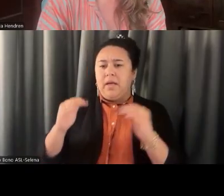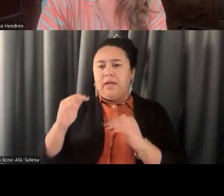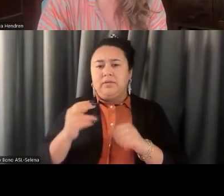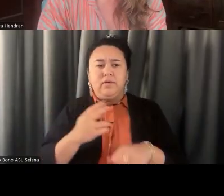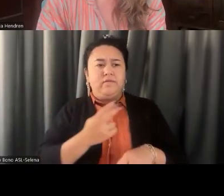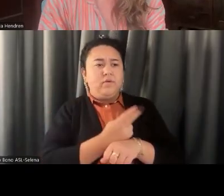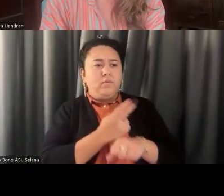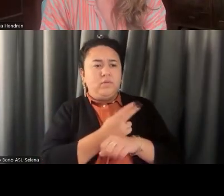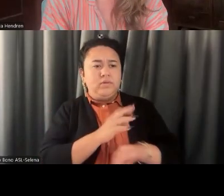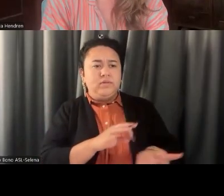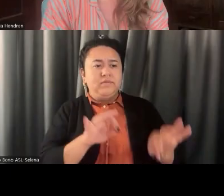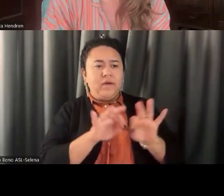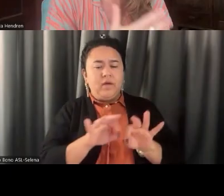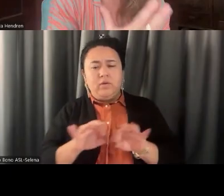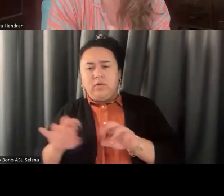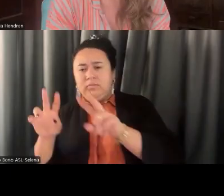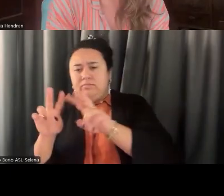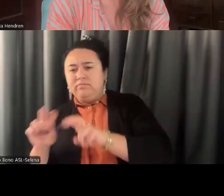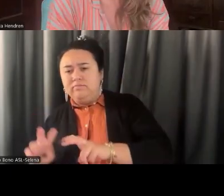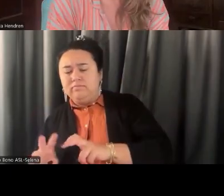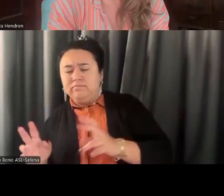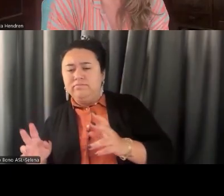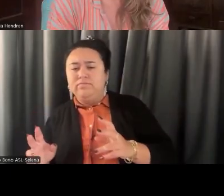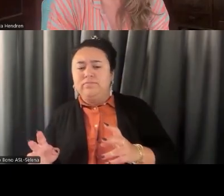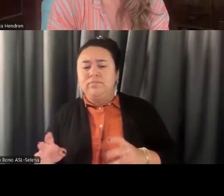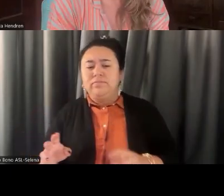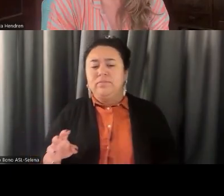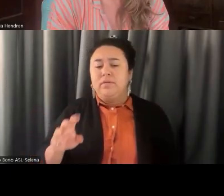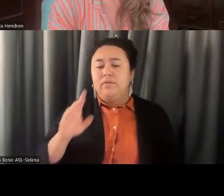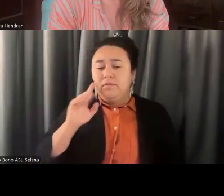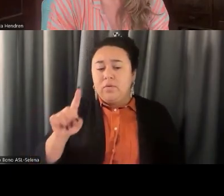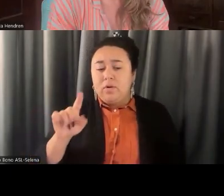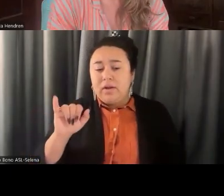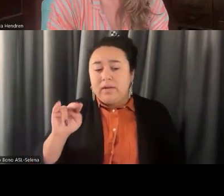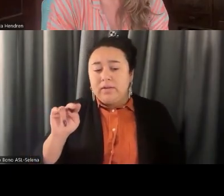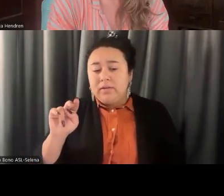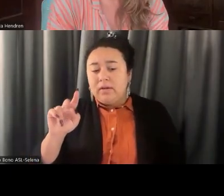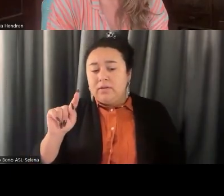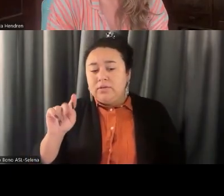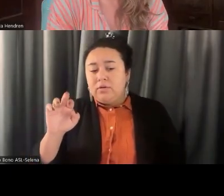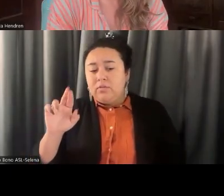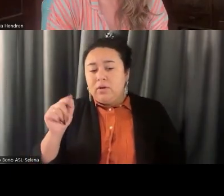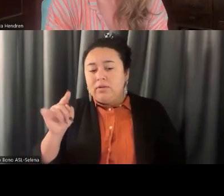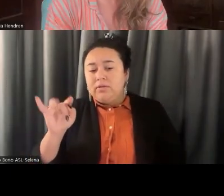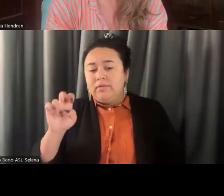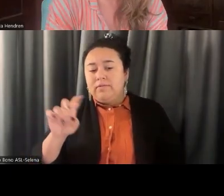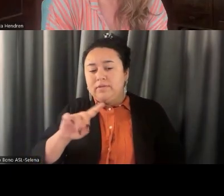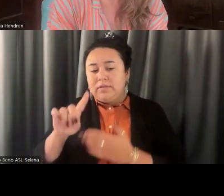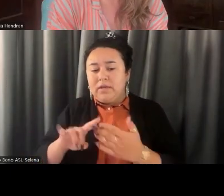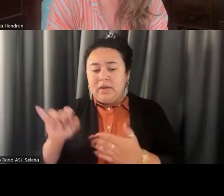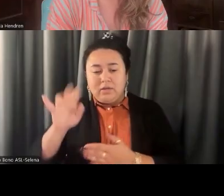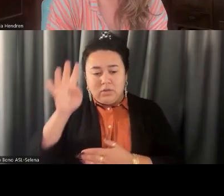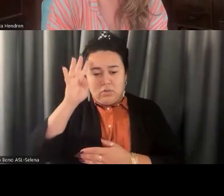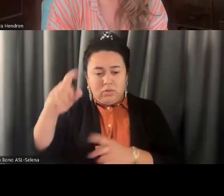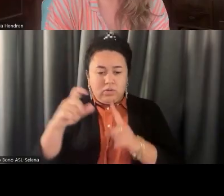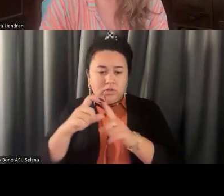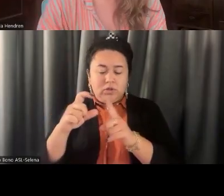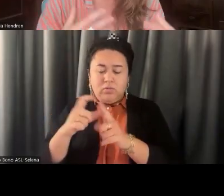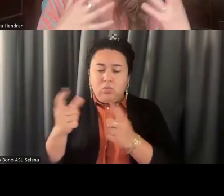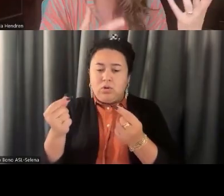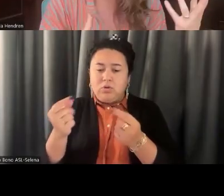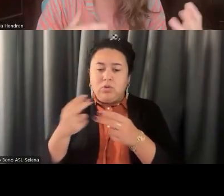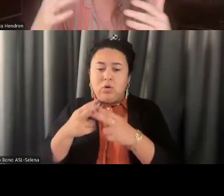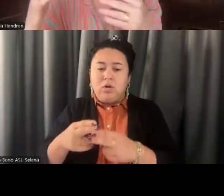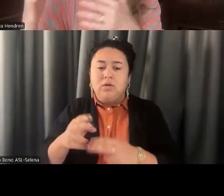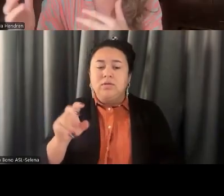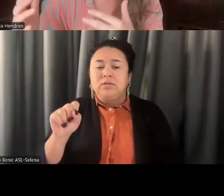value? So again, in addition to interrogative design, Vodichko coined this term for what he does. He would call